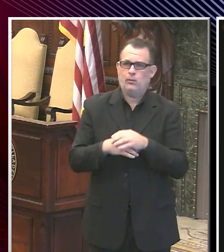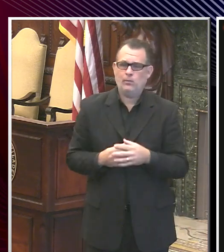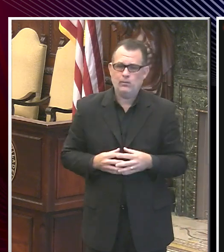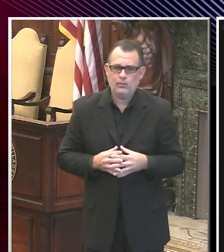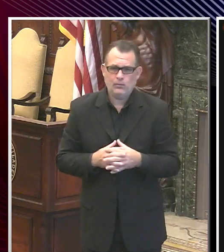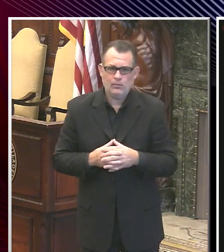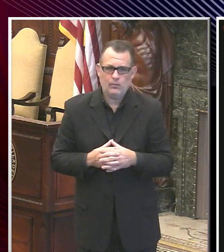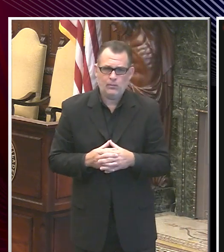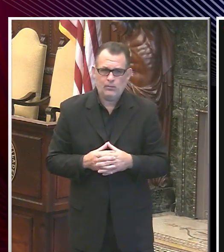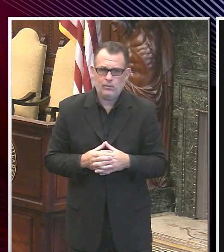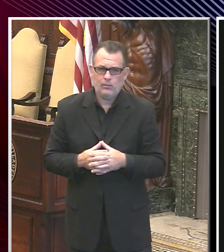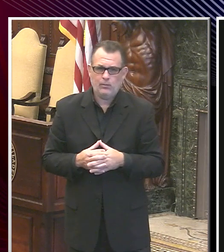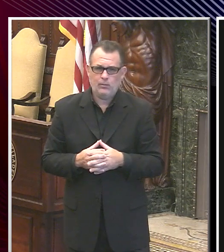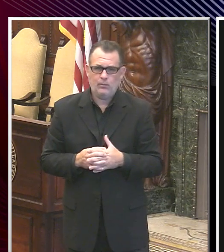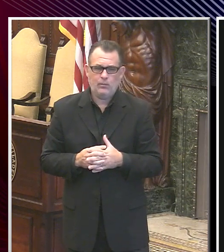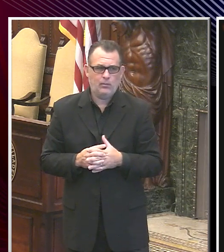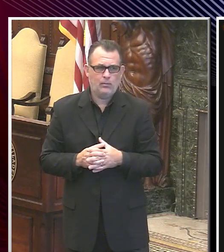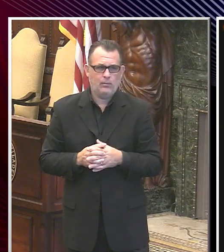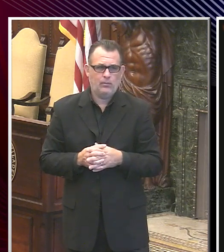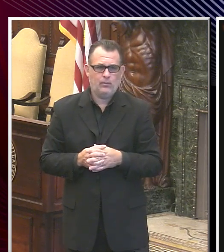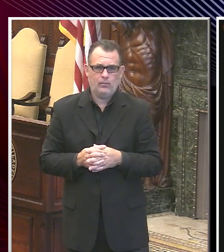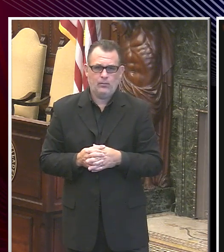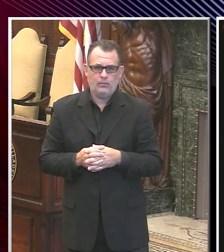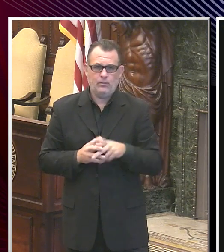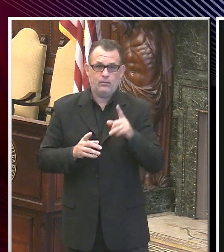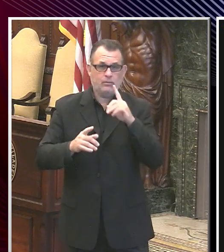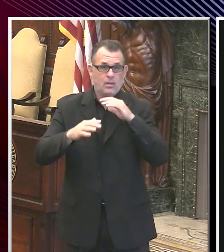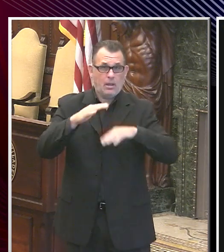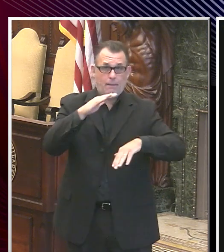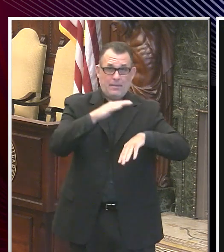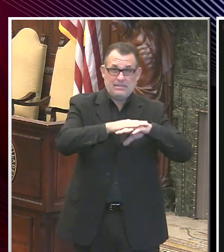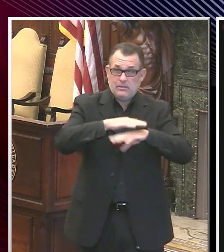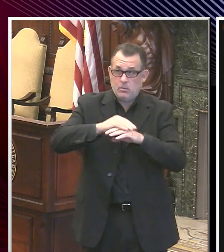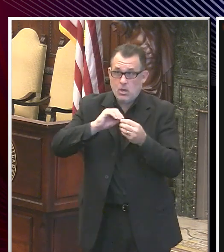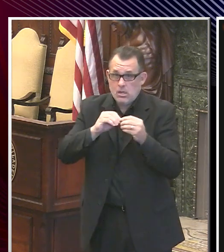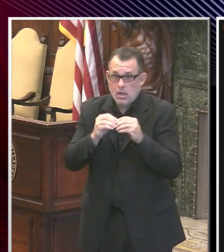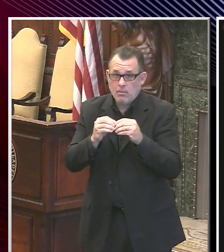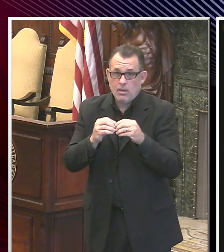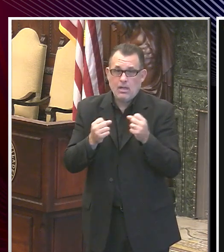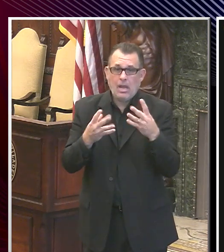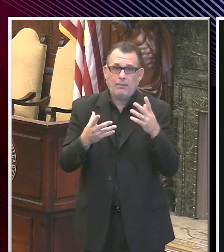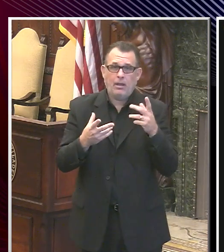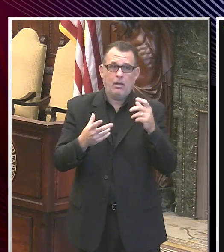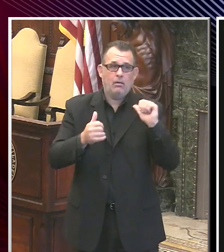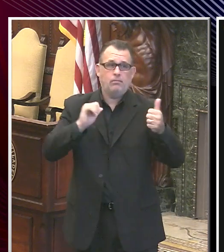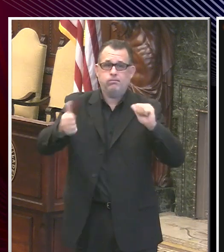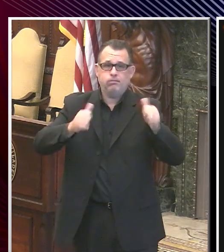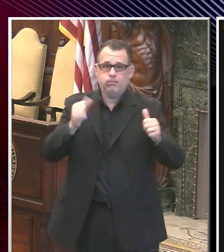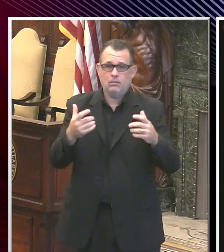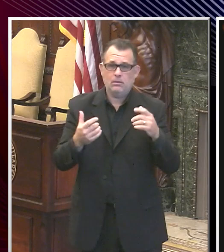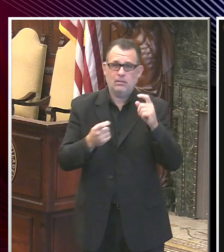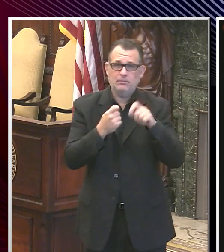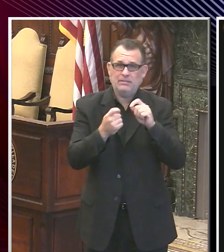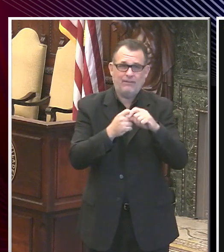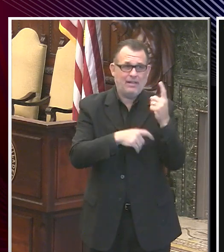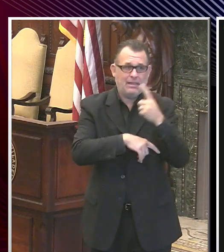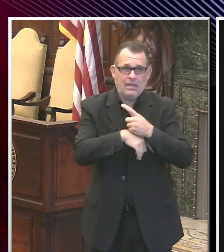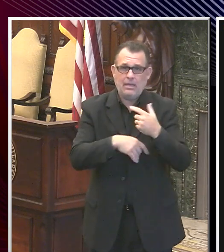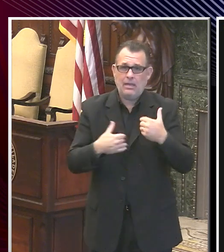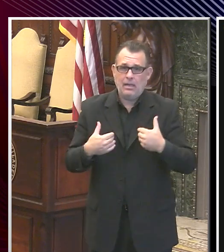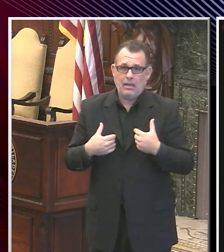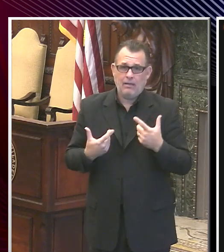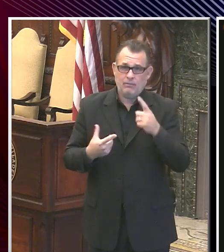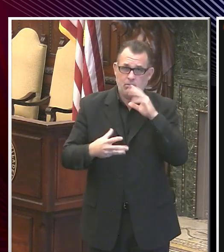be gauging the capacity, the maximum capacity, and ultimately how many sites you'll need. But on any given day at these sites, how many children